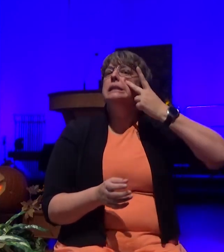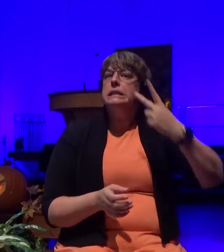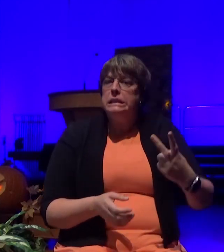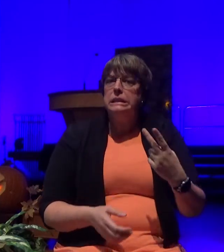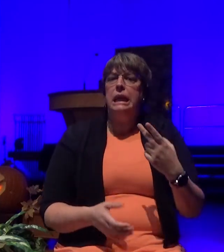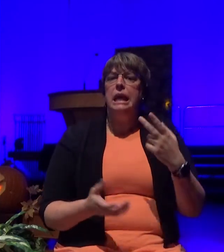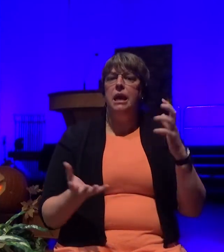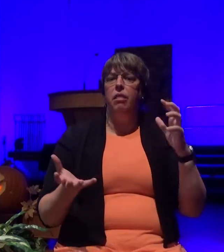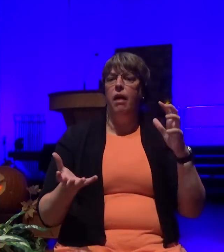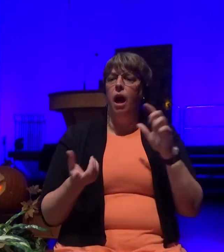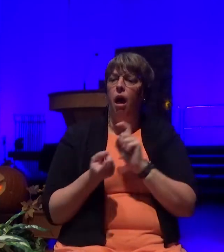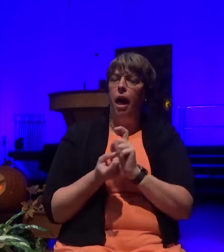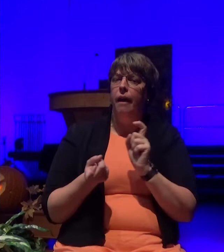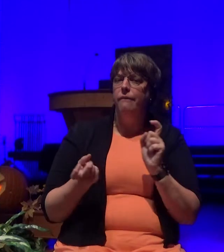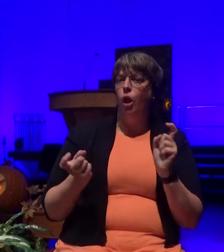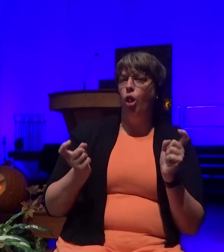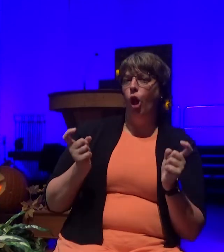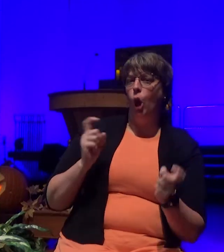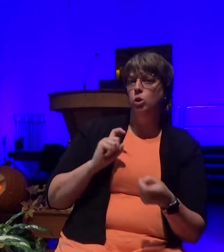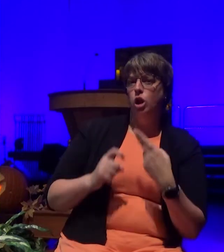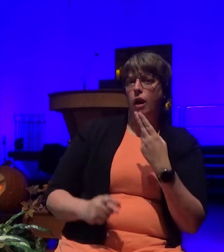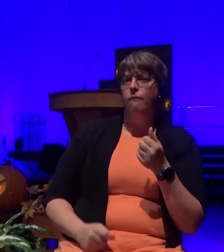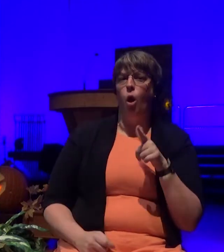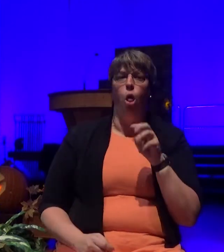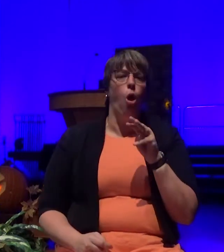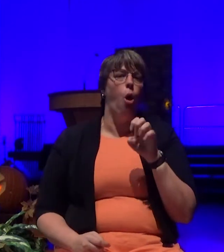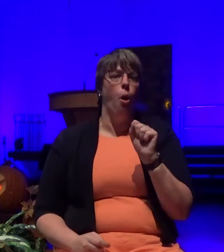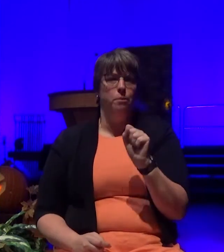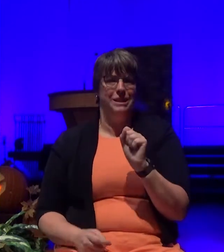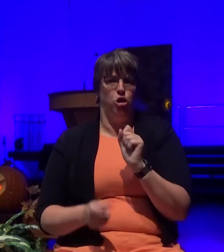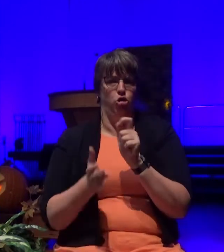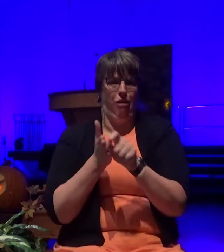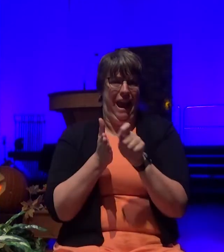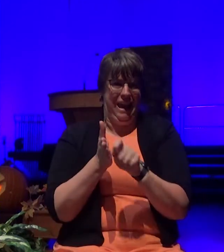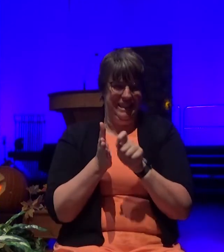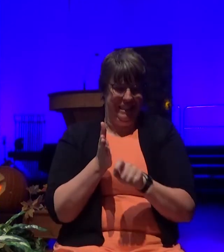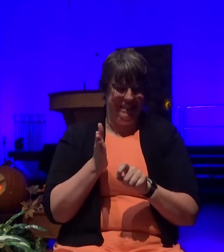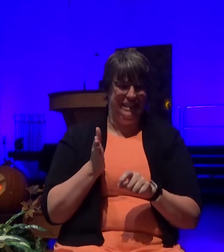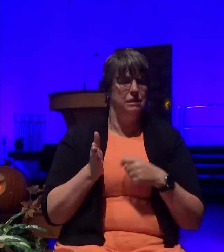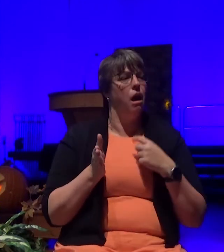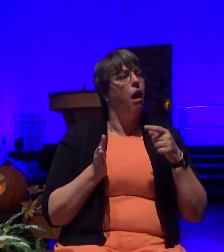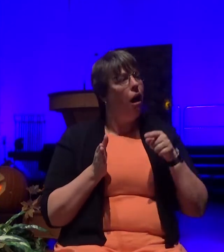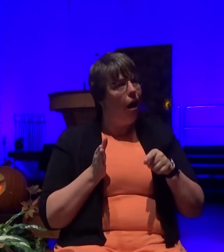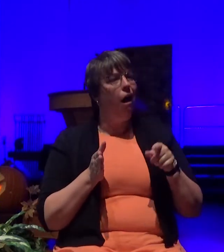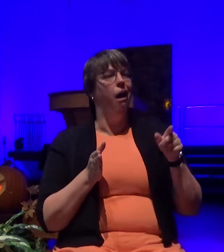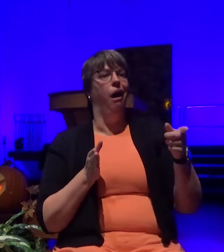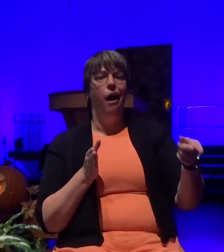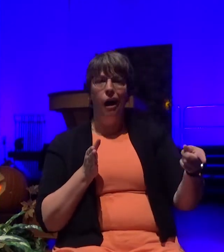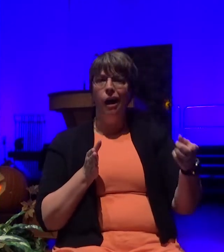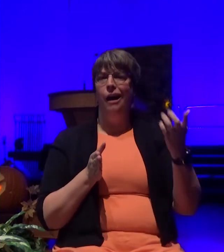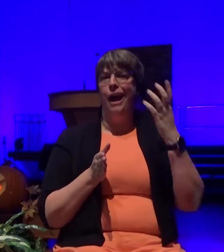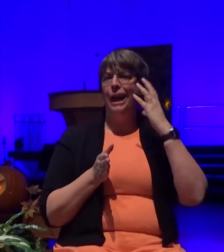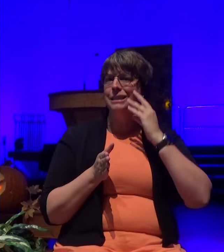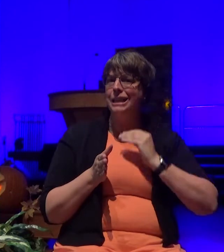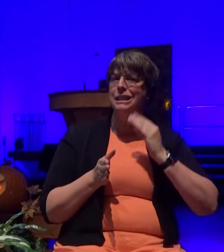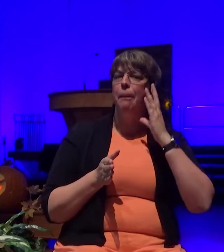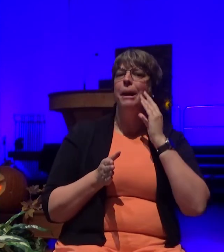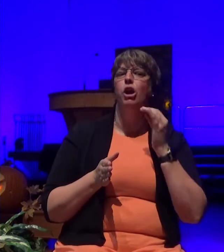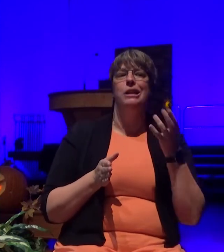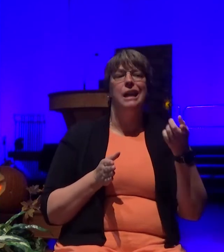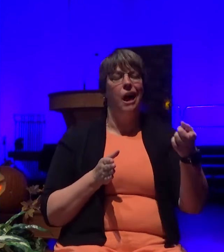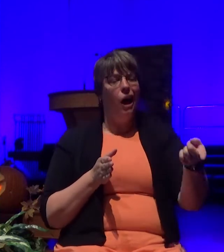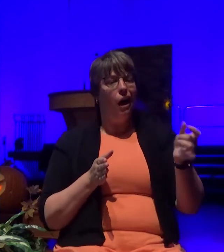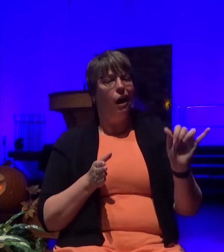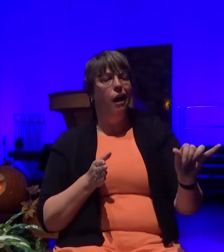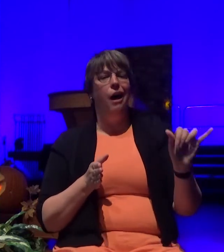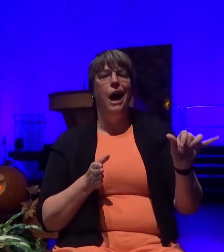writing, that Einstein's theories cemented Holmes' experience, mystical experience, and